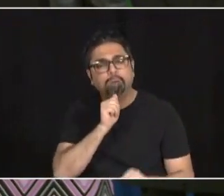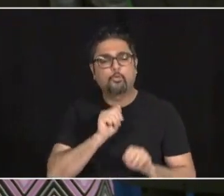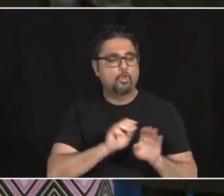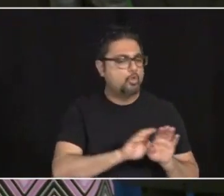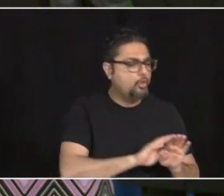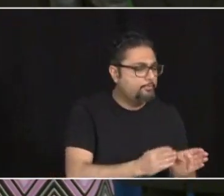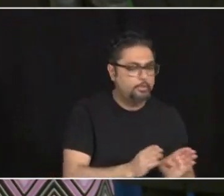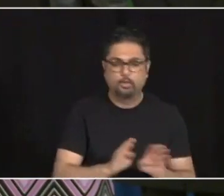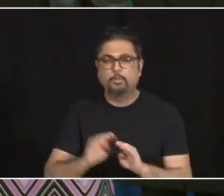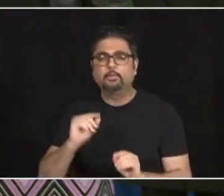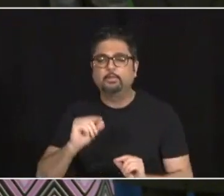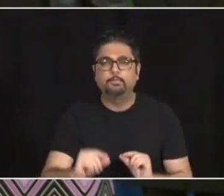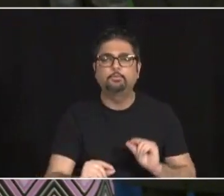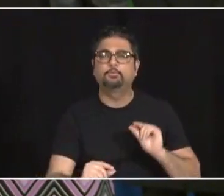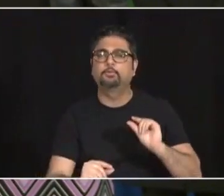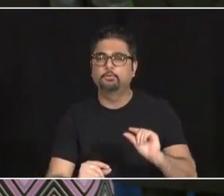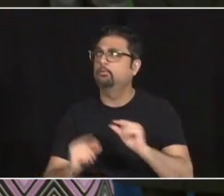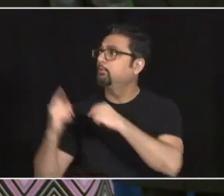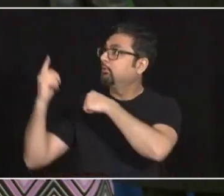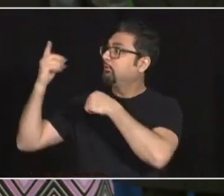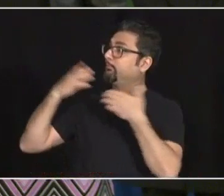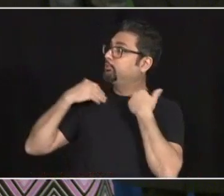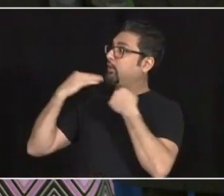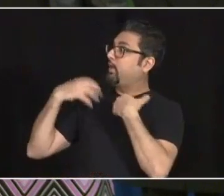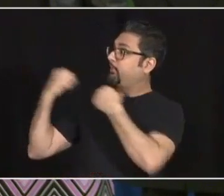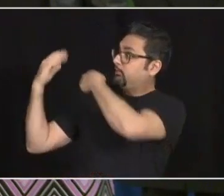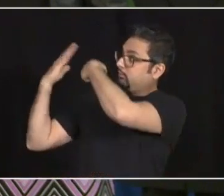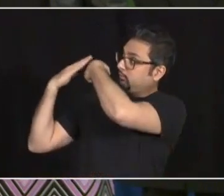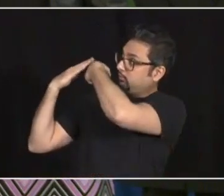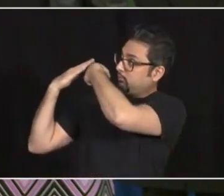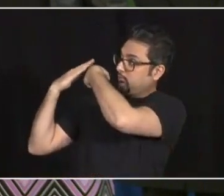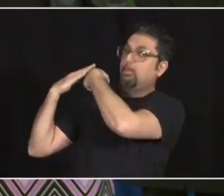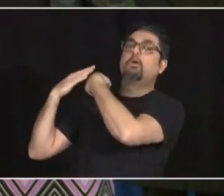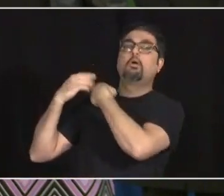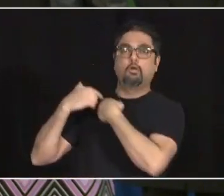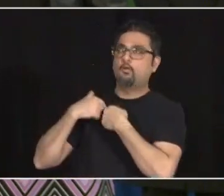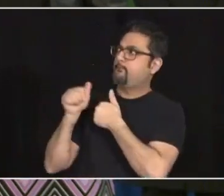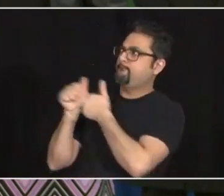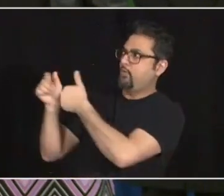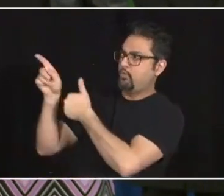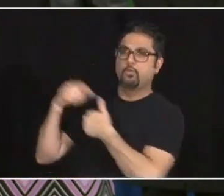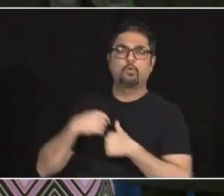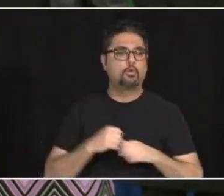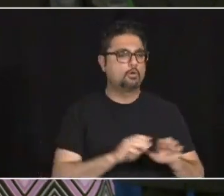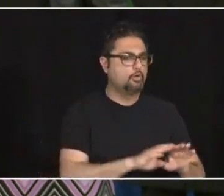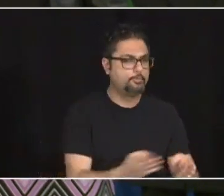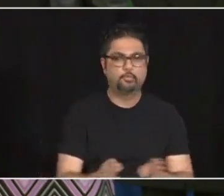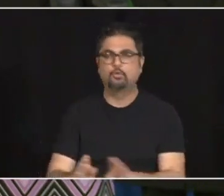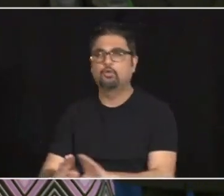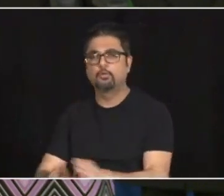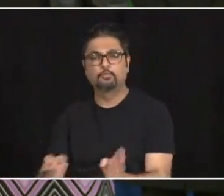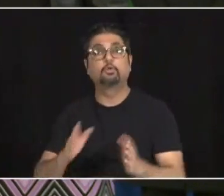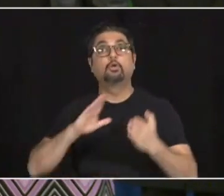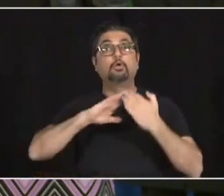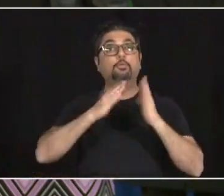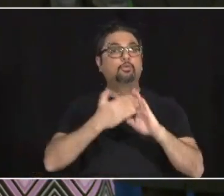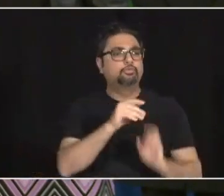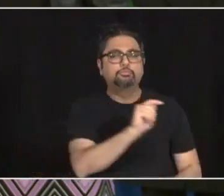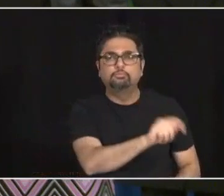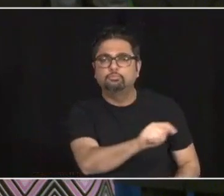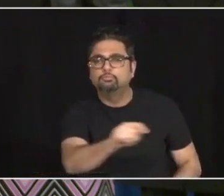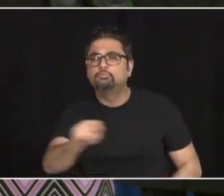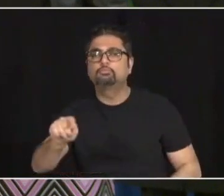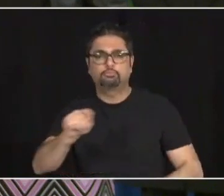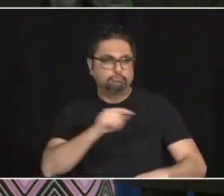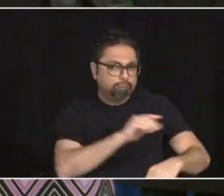Medical Officer of Health and consultation with municipalities, consultation with our health